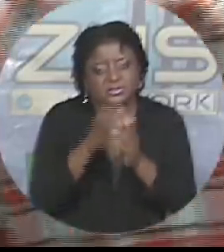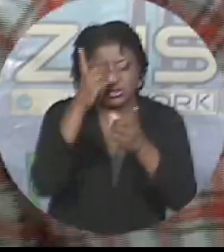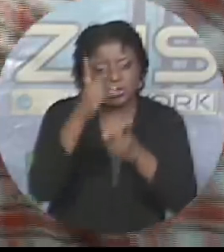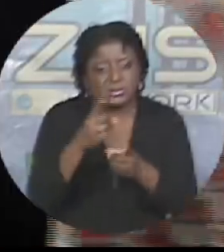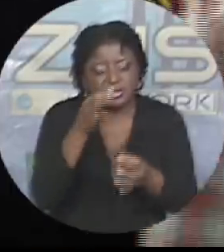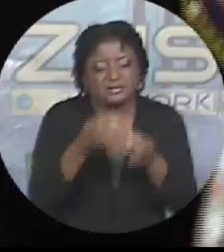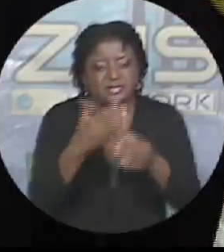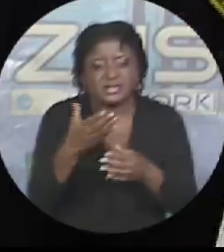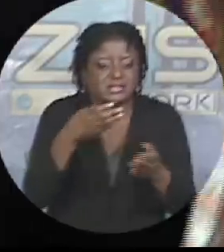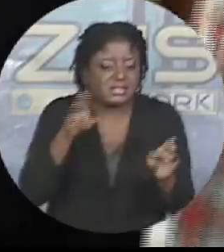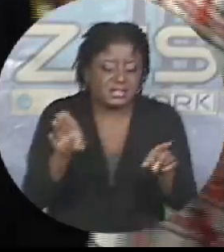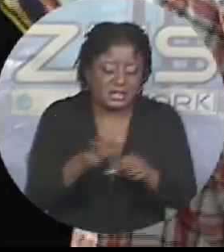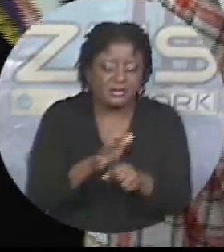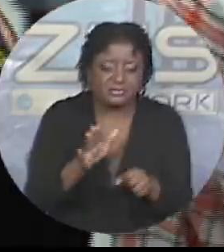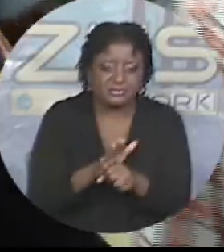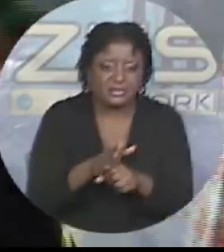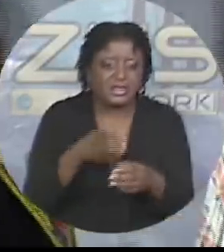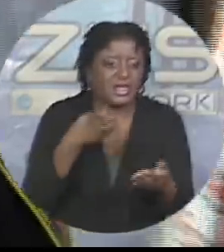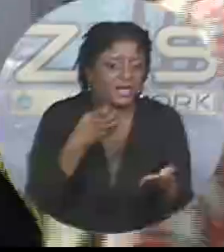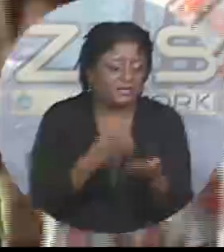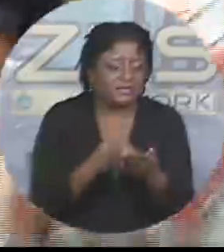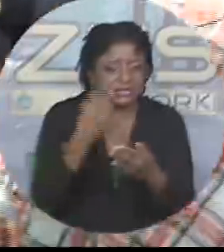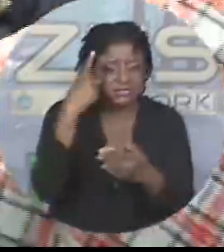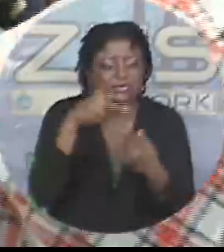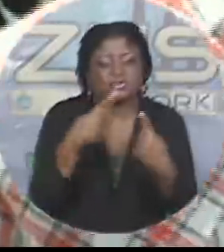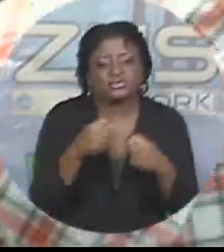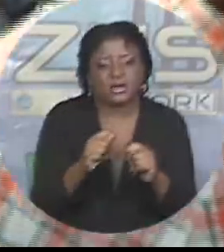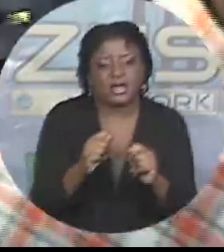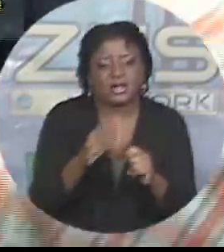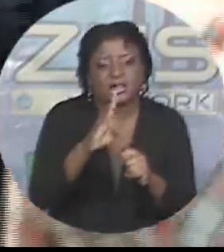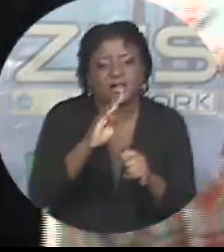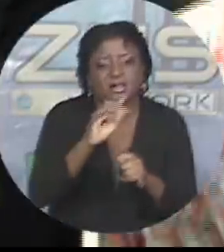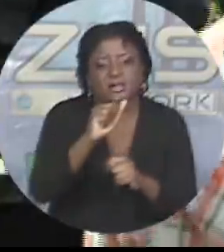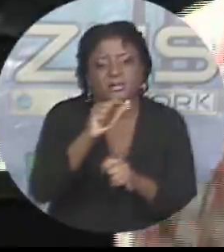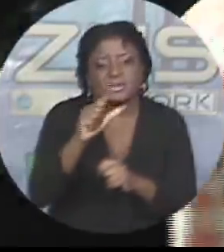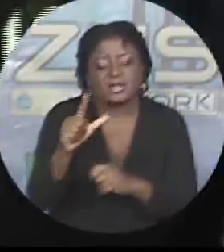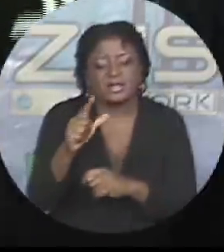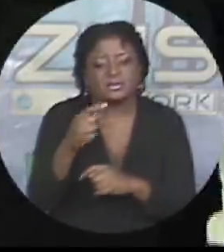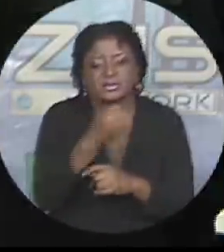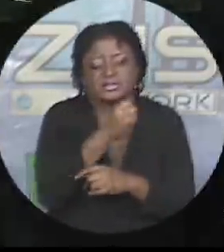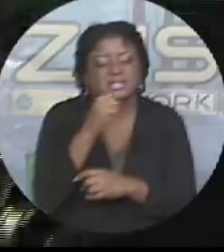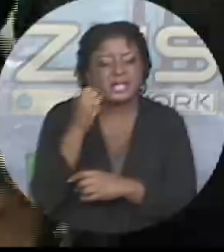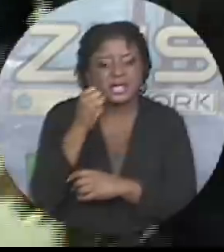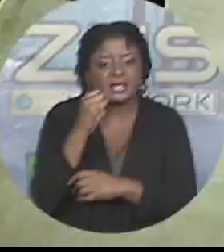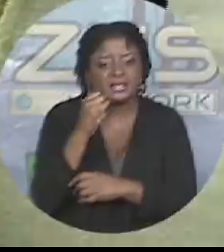Now, bail has been denied in the case, and they're due back in court on January 17th.